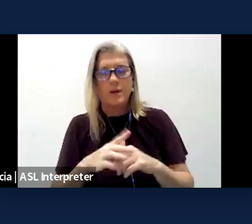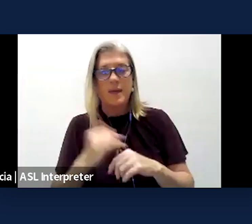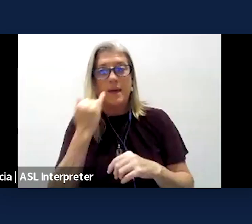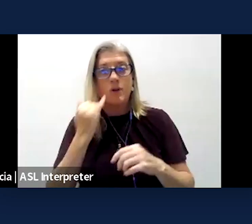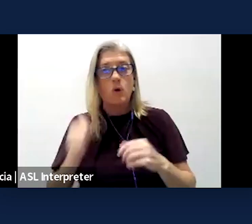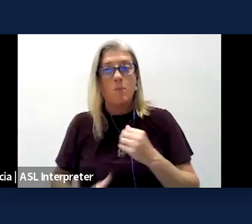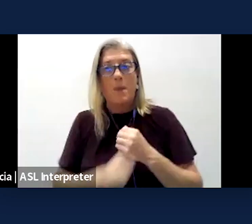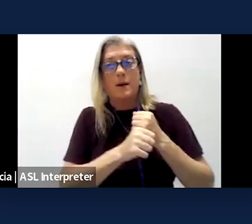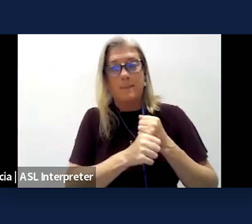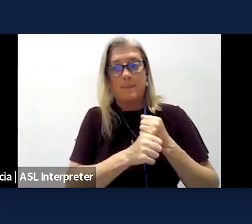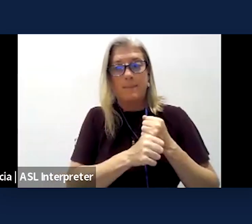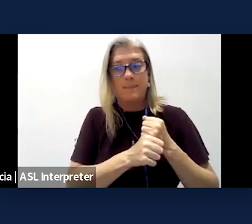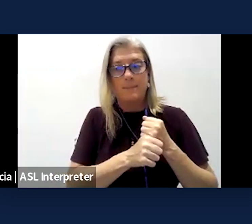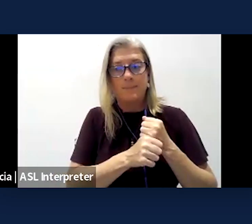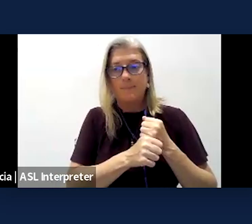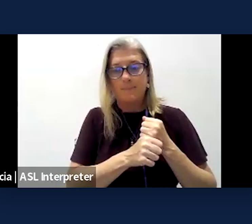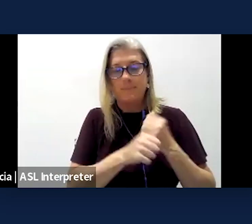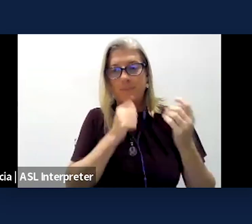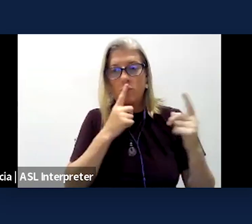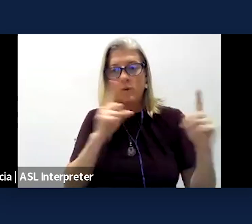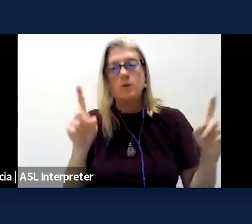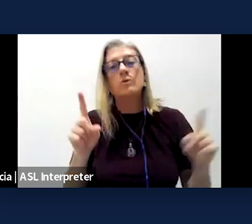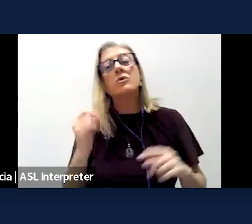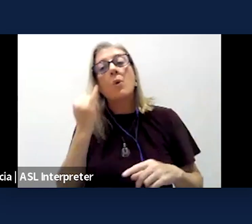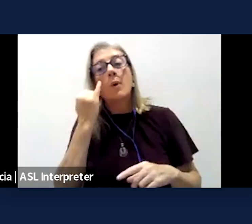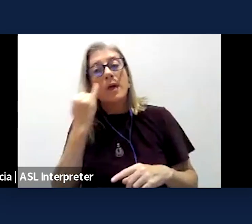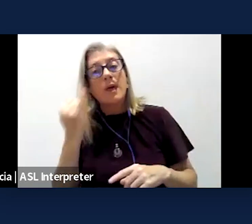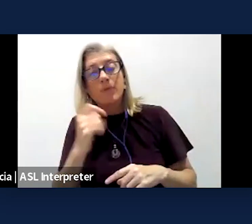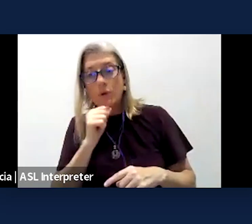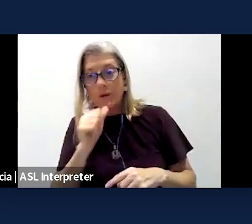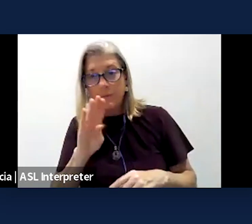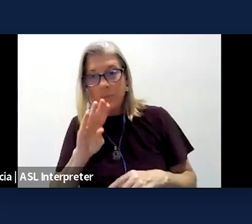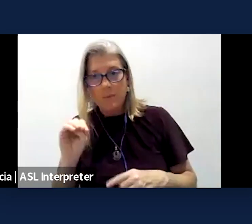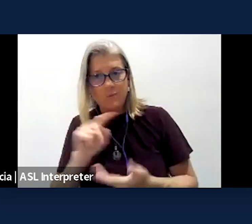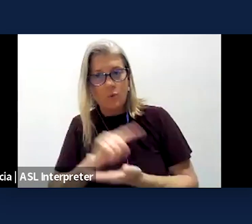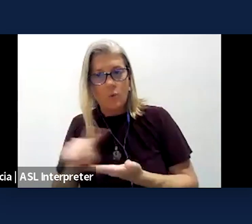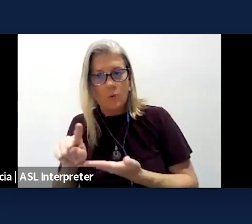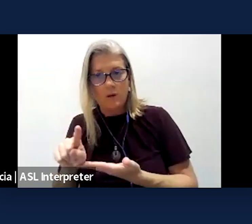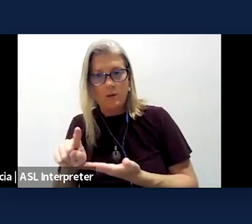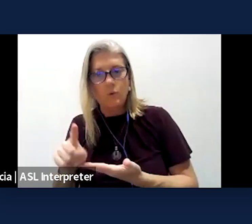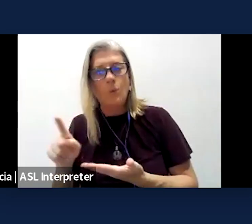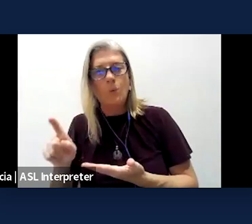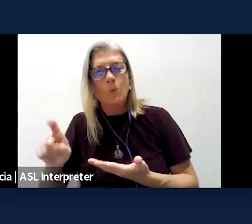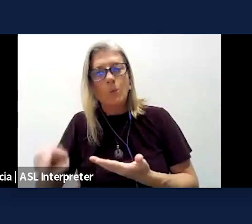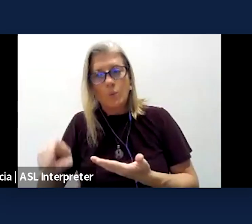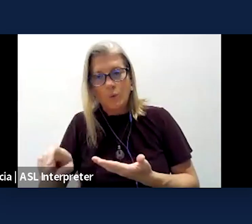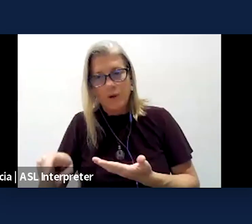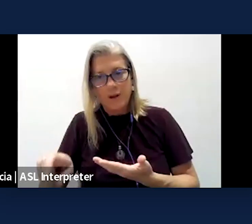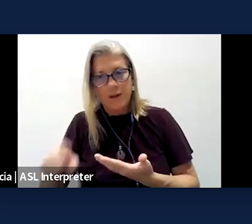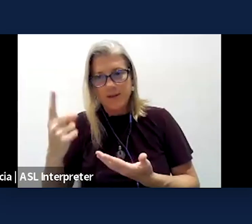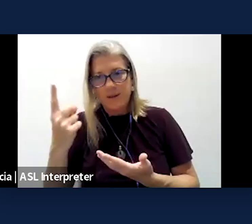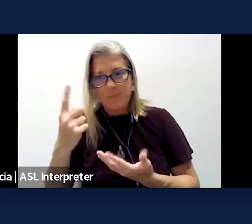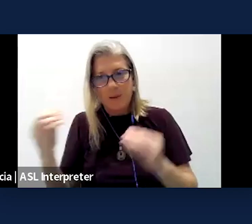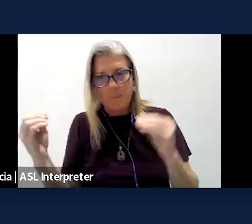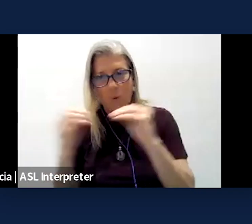up. Yeah. So with that said, if you haven't had a bowel movement in a week, we need to do something